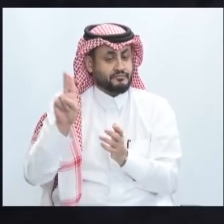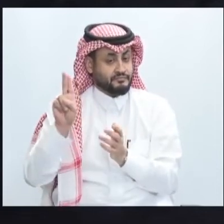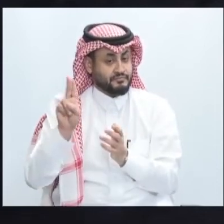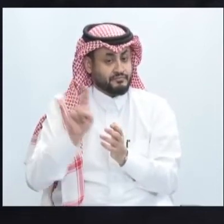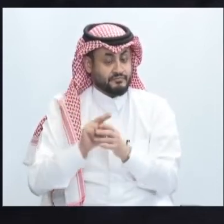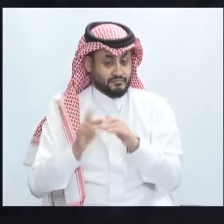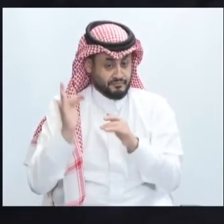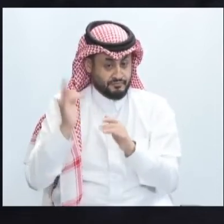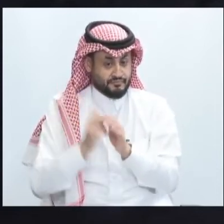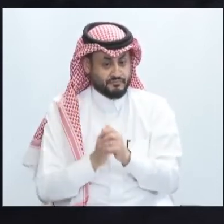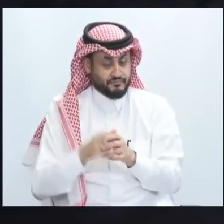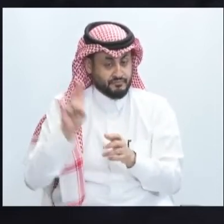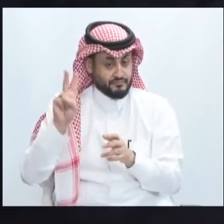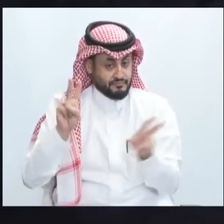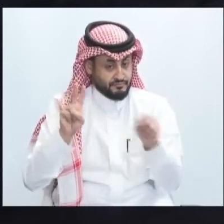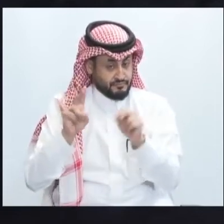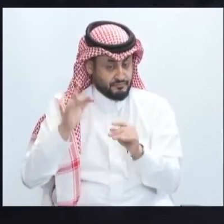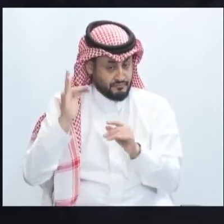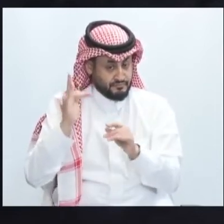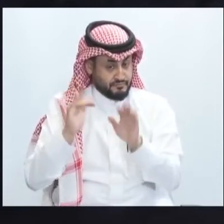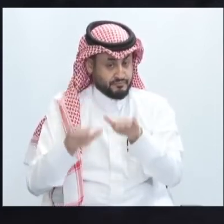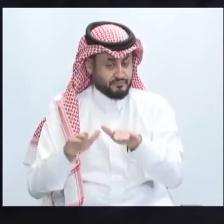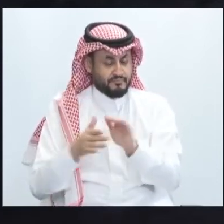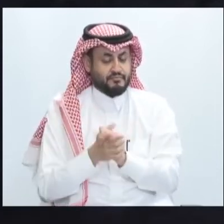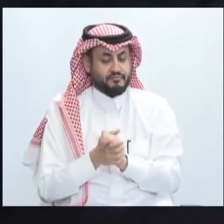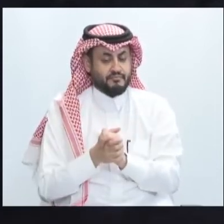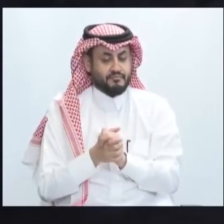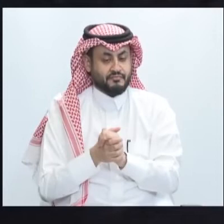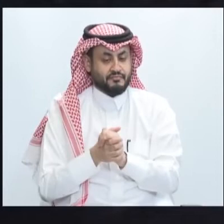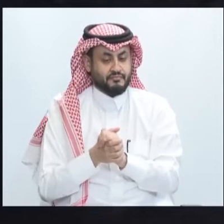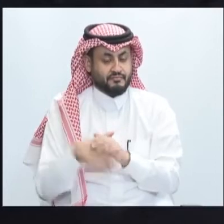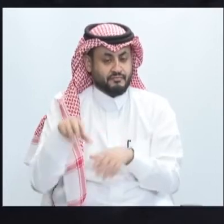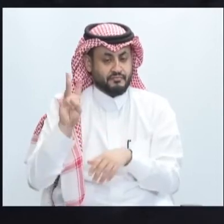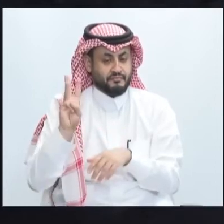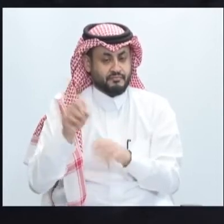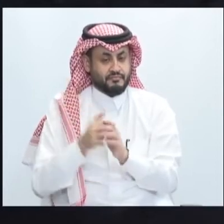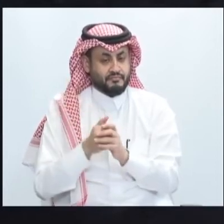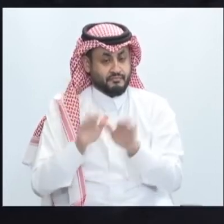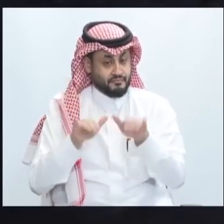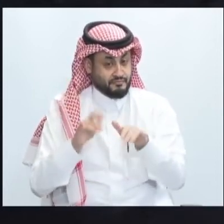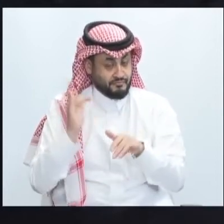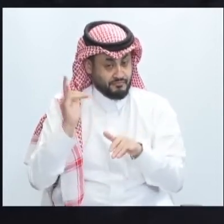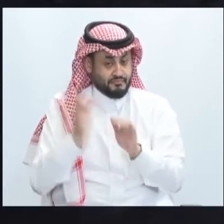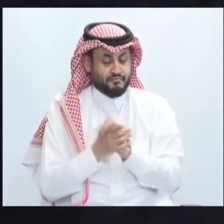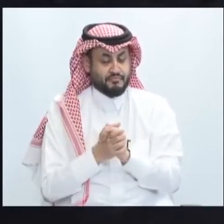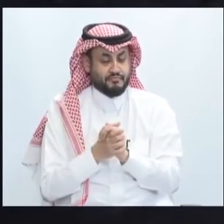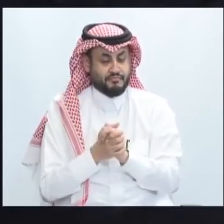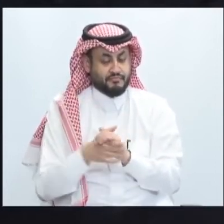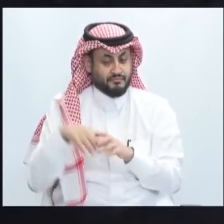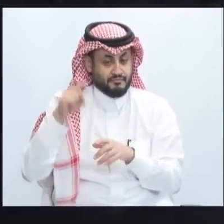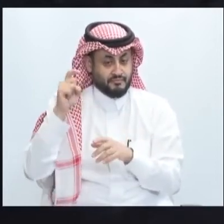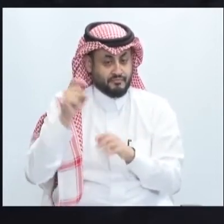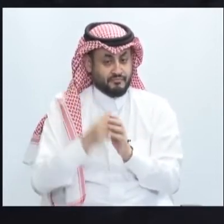Yes, sit down on the chair. V. Excellent. Sit down. Don't stand up. W. Excellent. Sit down.